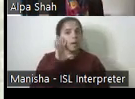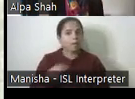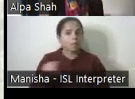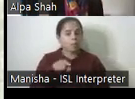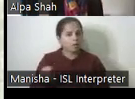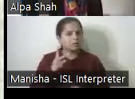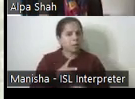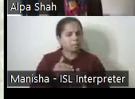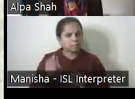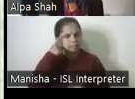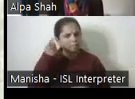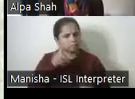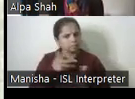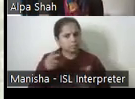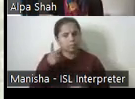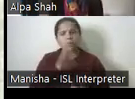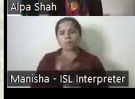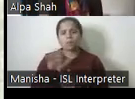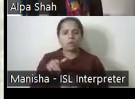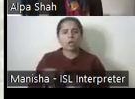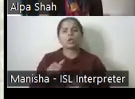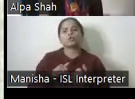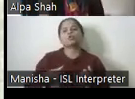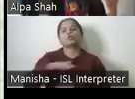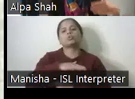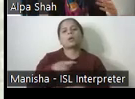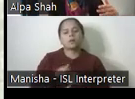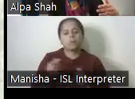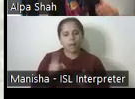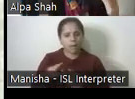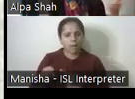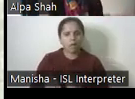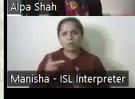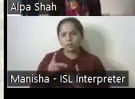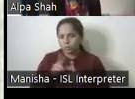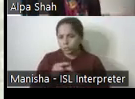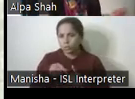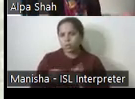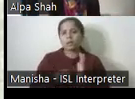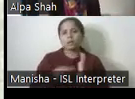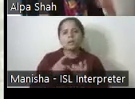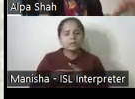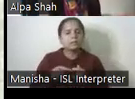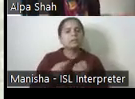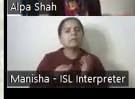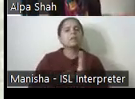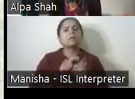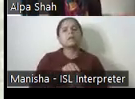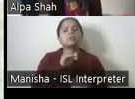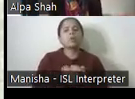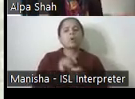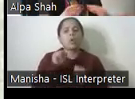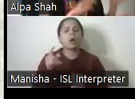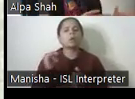continuous stratification it causes within society and the appropriation of reservations by a creamy layer. That is his